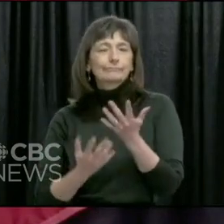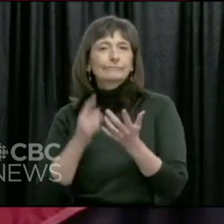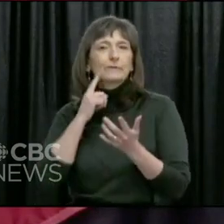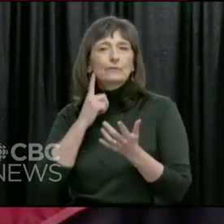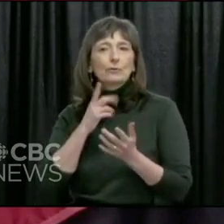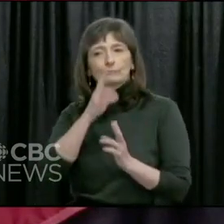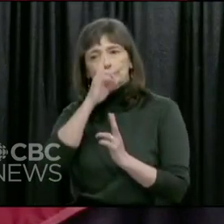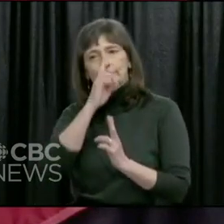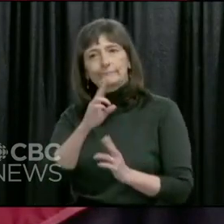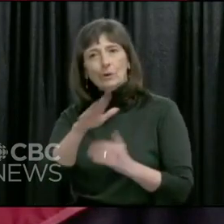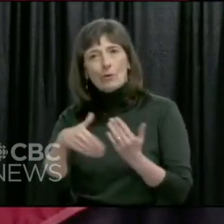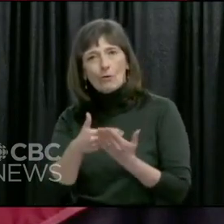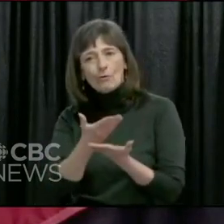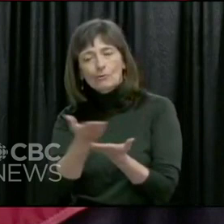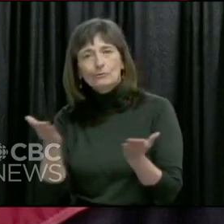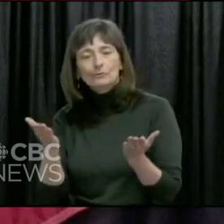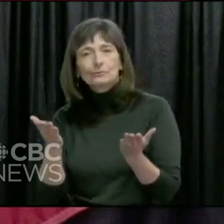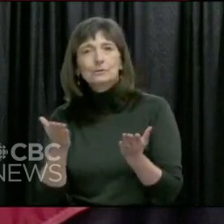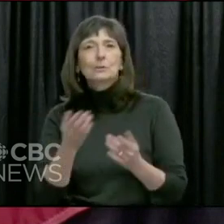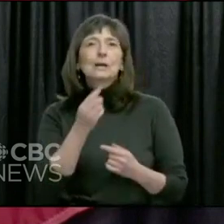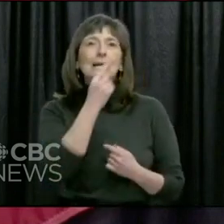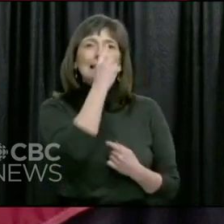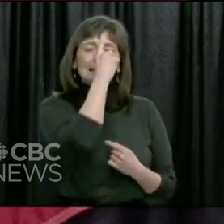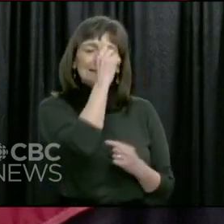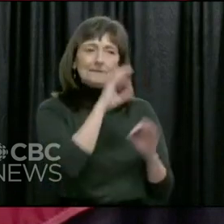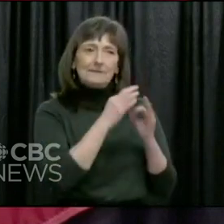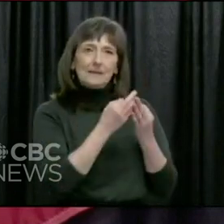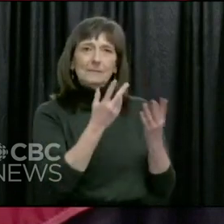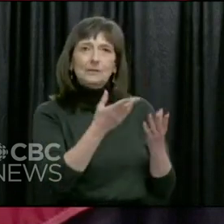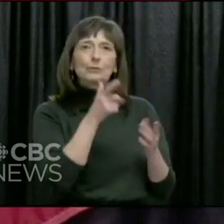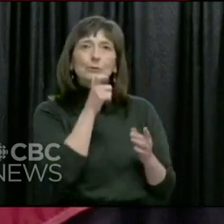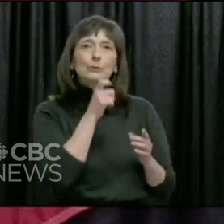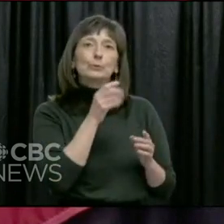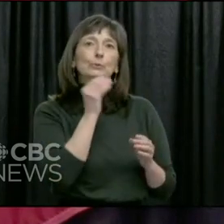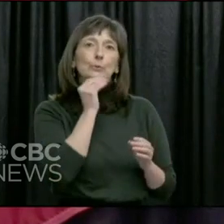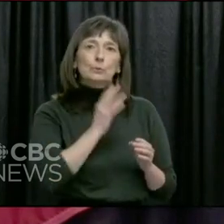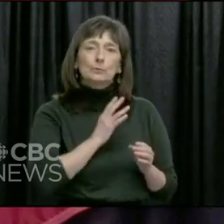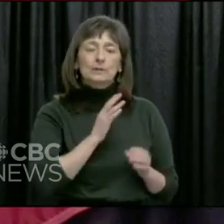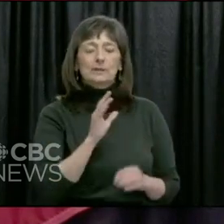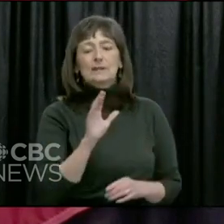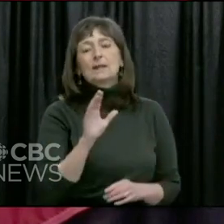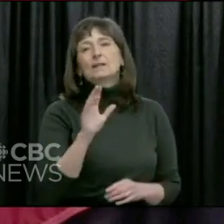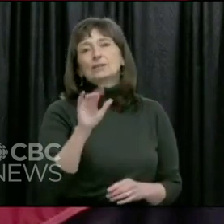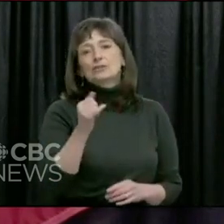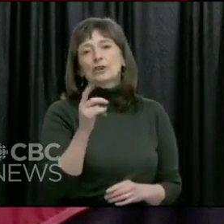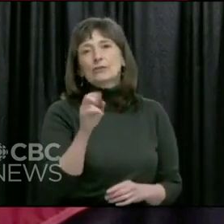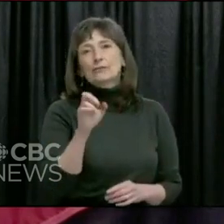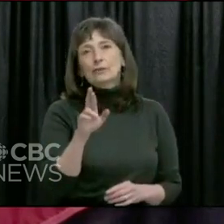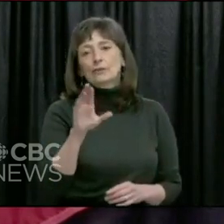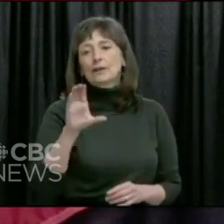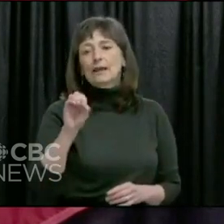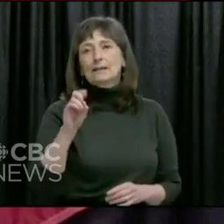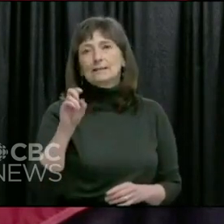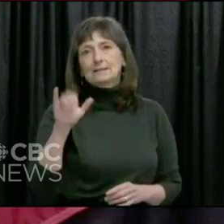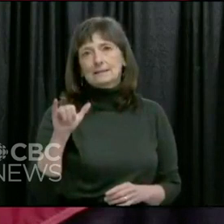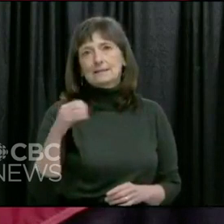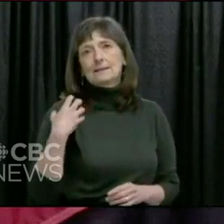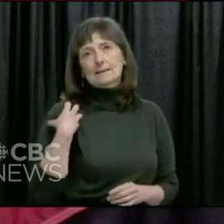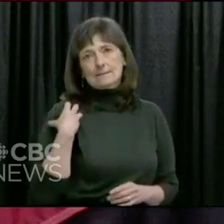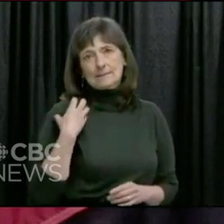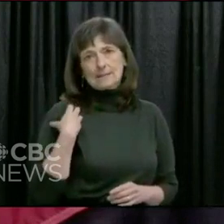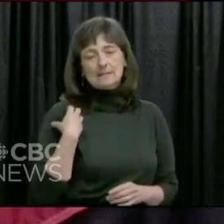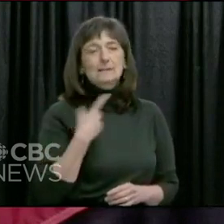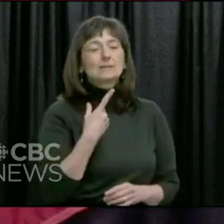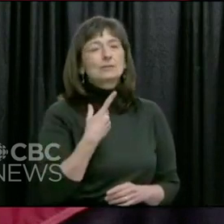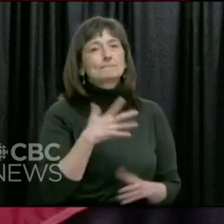with the family of Captain Jennifer Casey, whose life was taken in the crash. And of course,